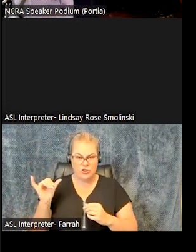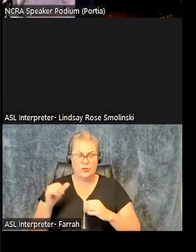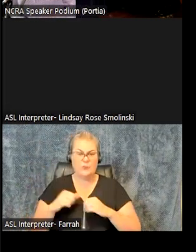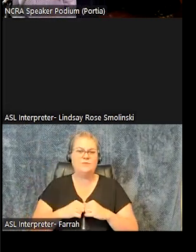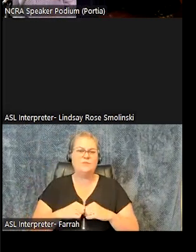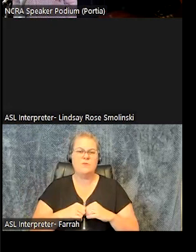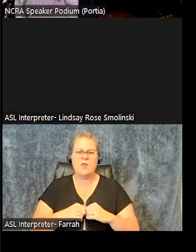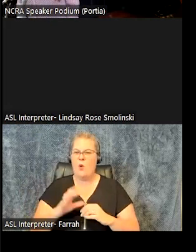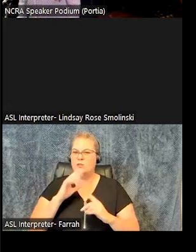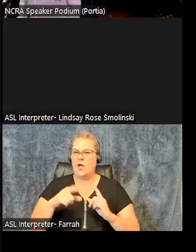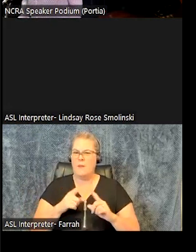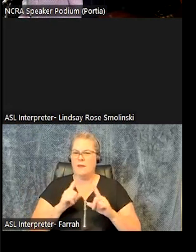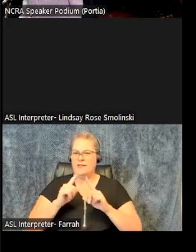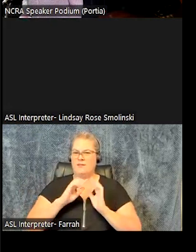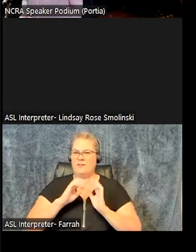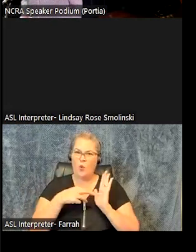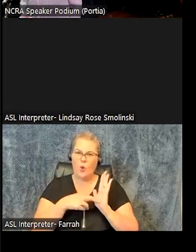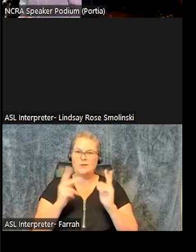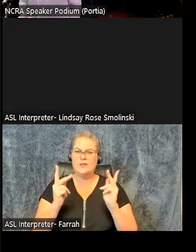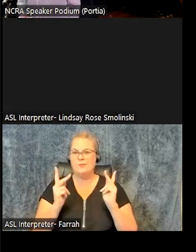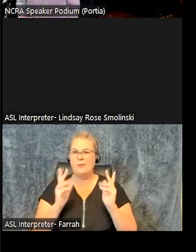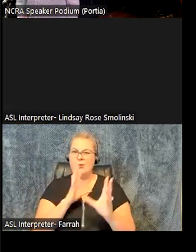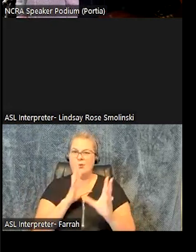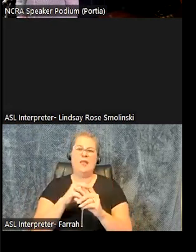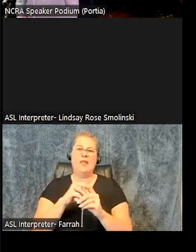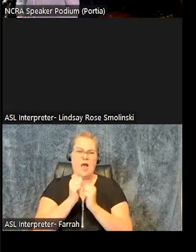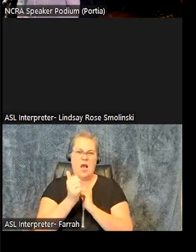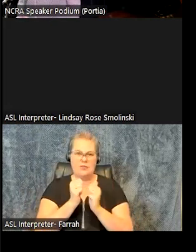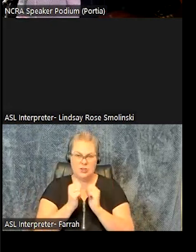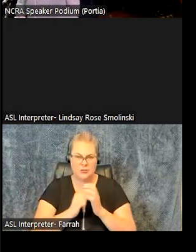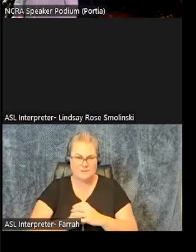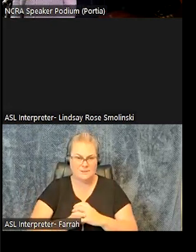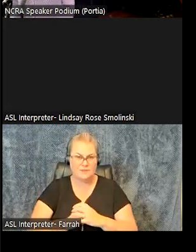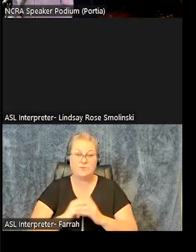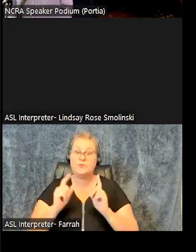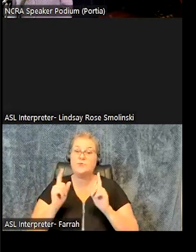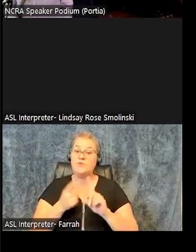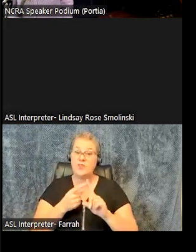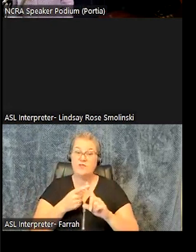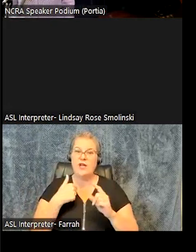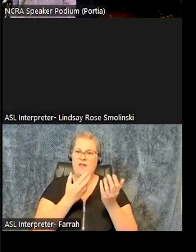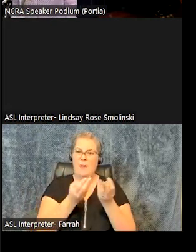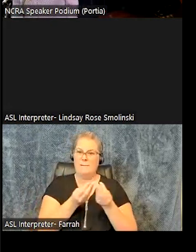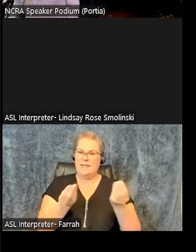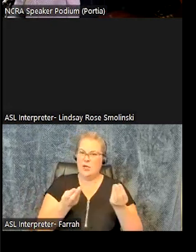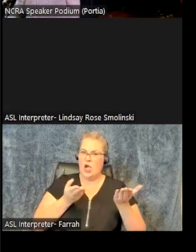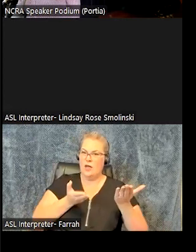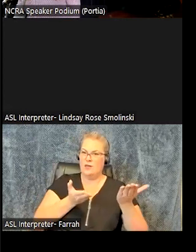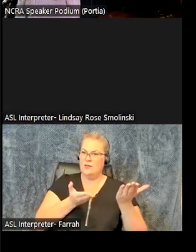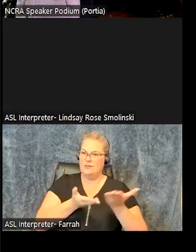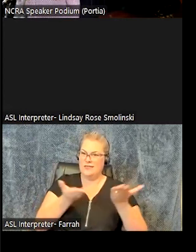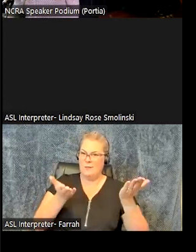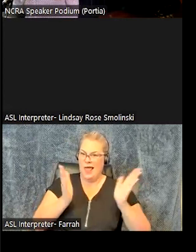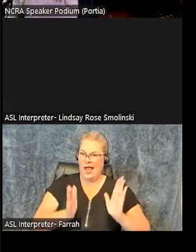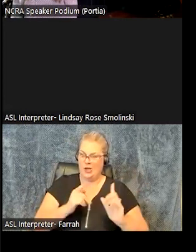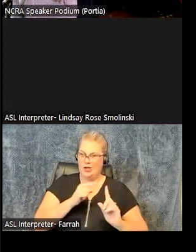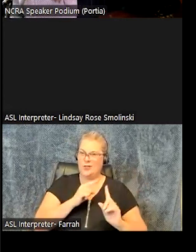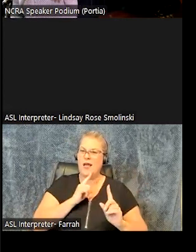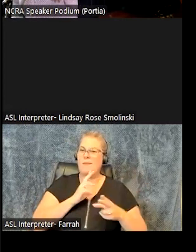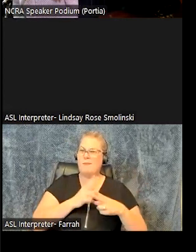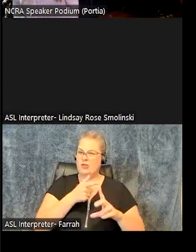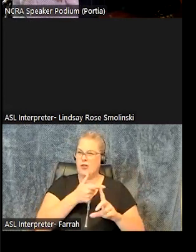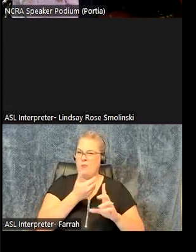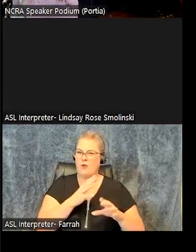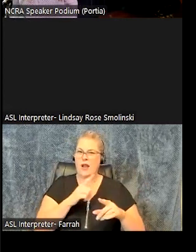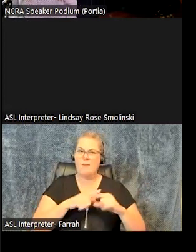roles, the different players within the competition. First, we have the material suppliers. I mentioned this already, but they're businesses